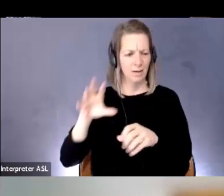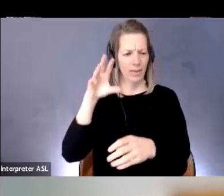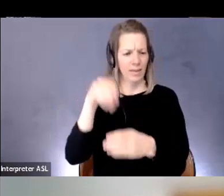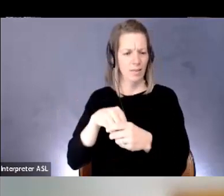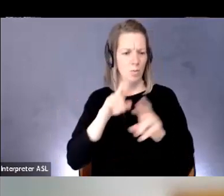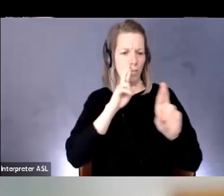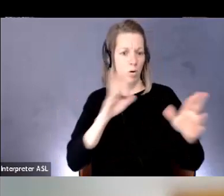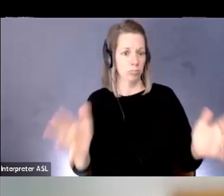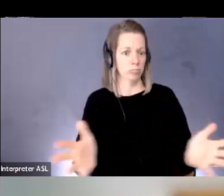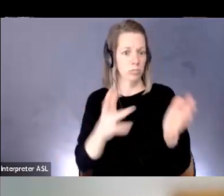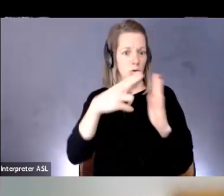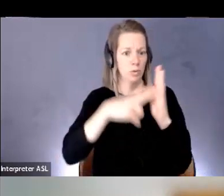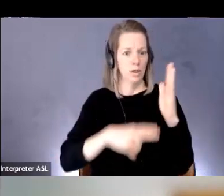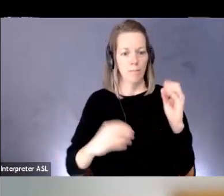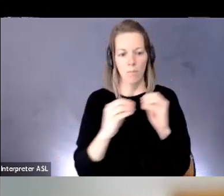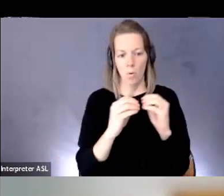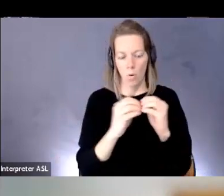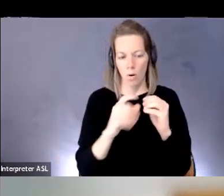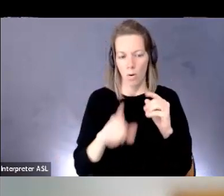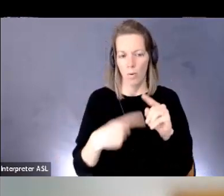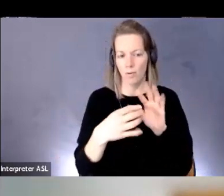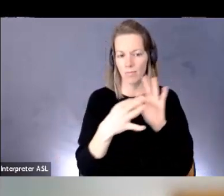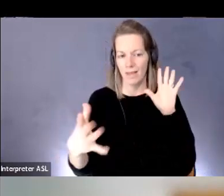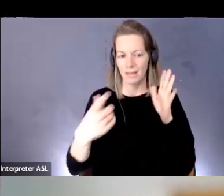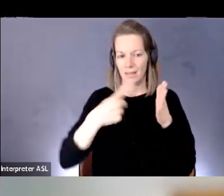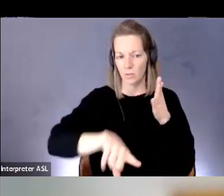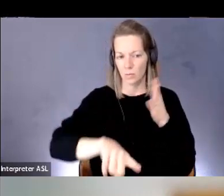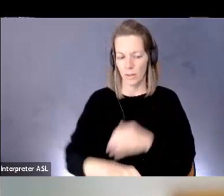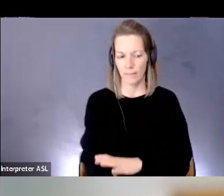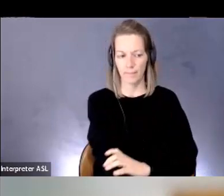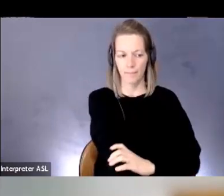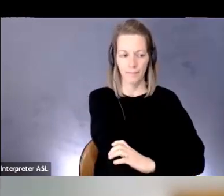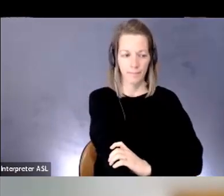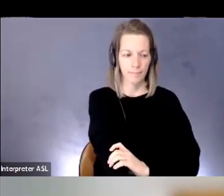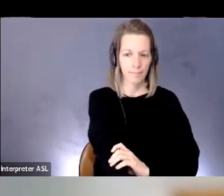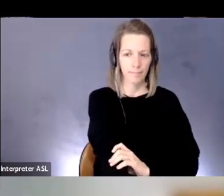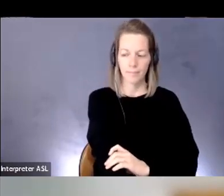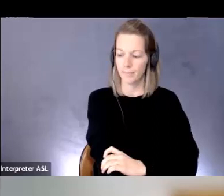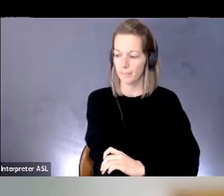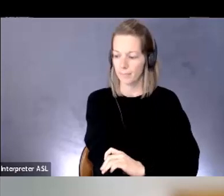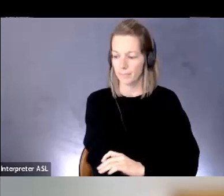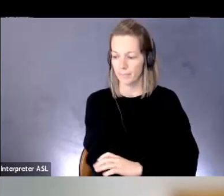report and encourage you to read more when they are released next week.